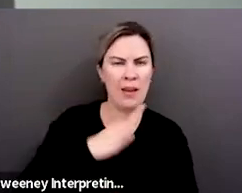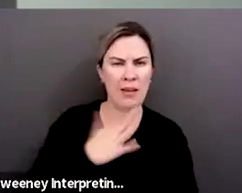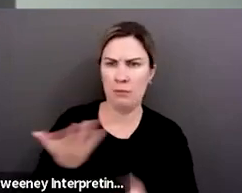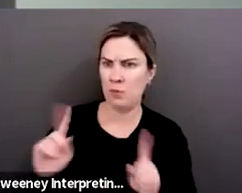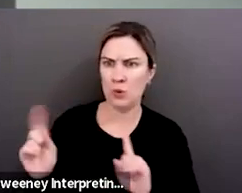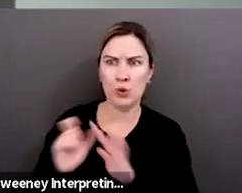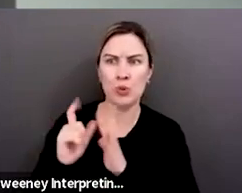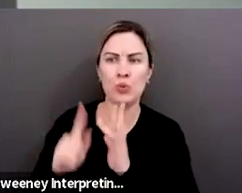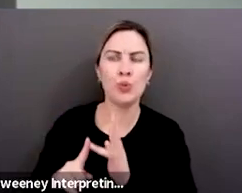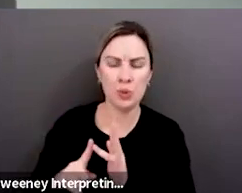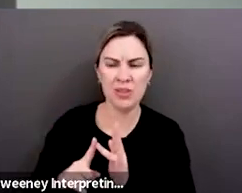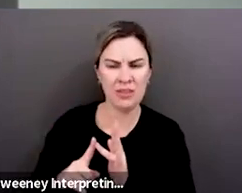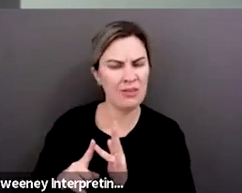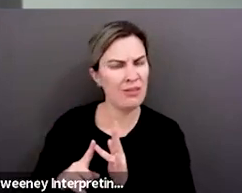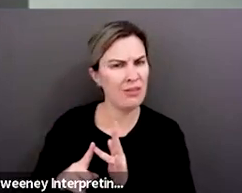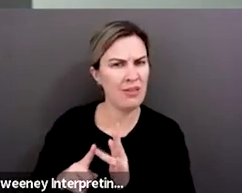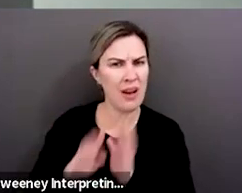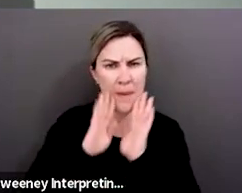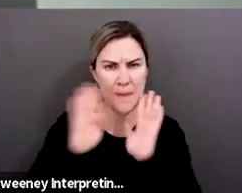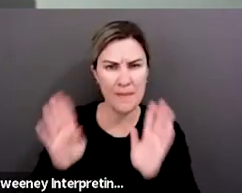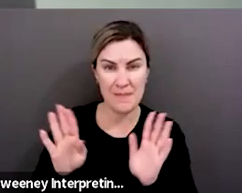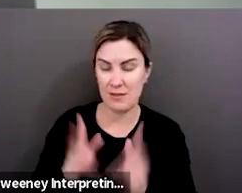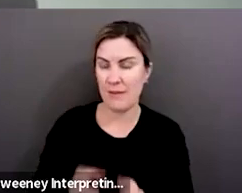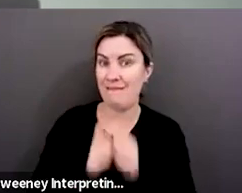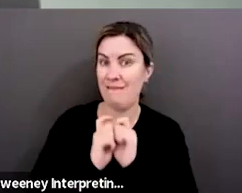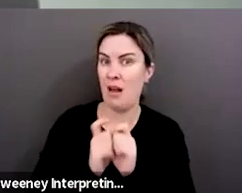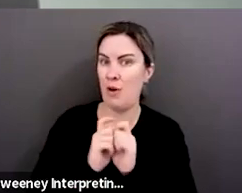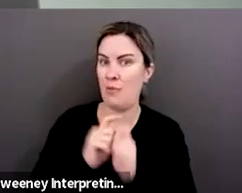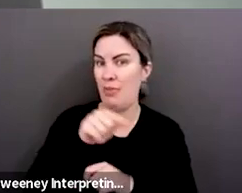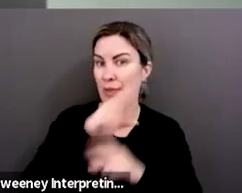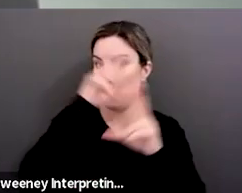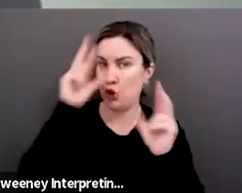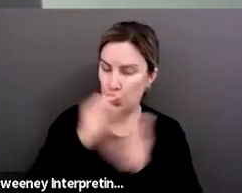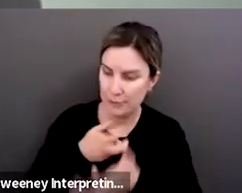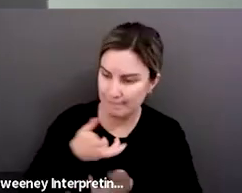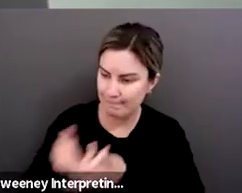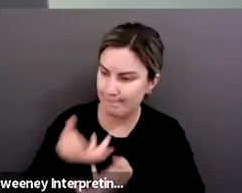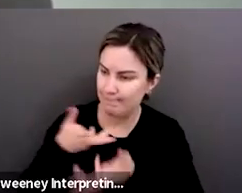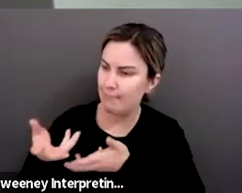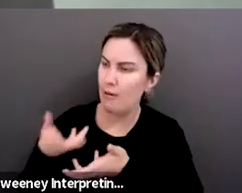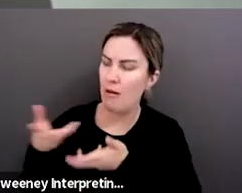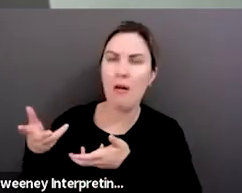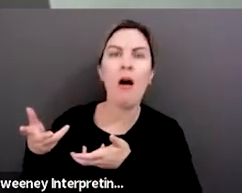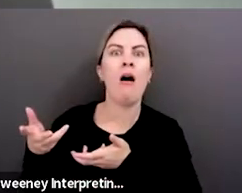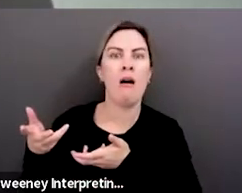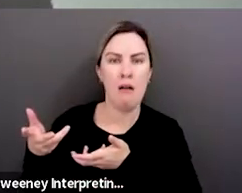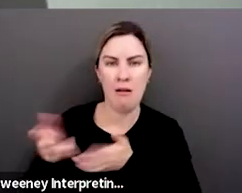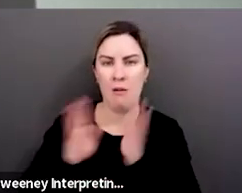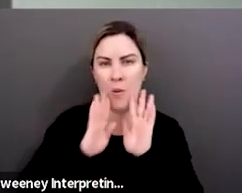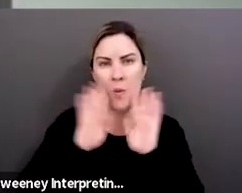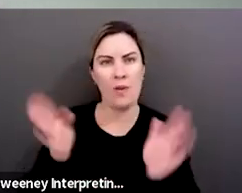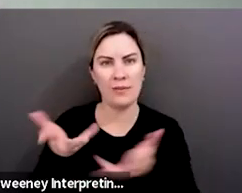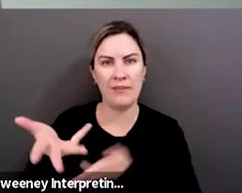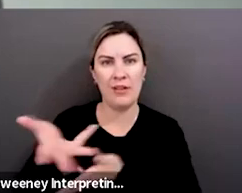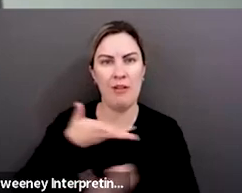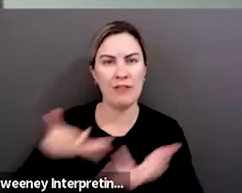so powerful for those palliative care nurses to turn that conversation into something that they actually were really good at, doing palliative care, making